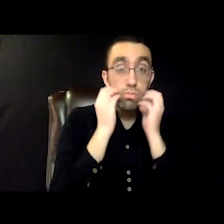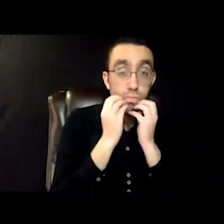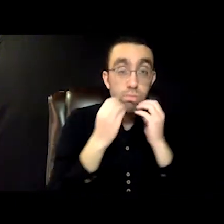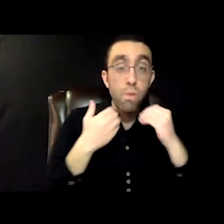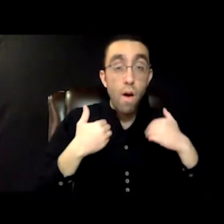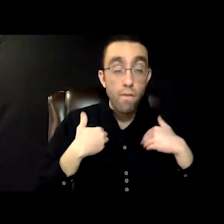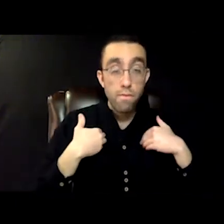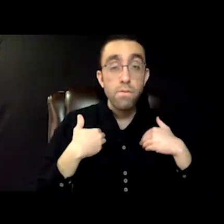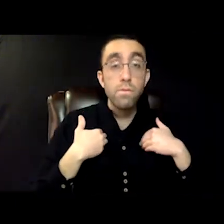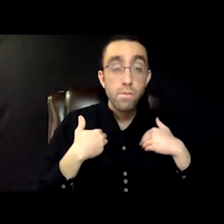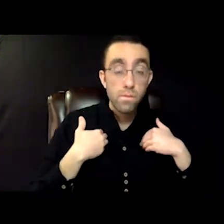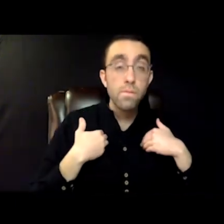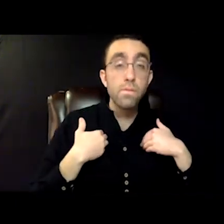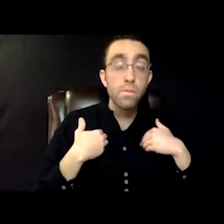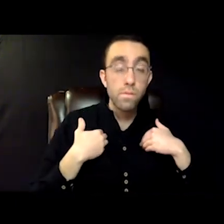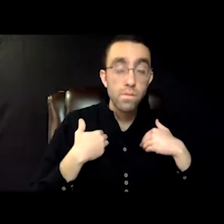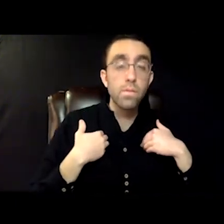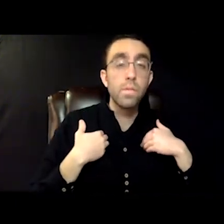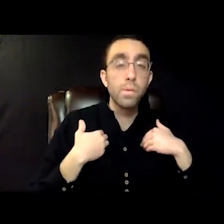and I have